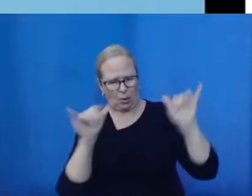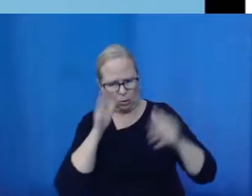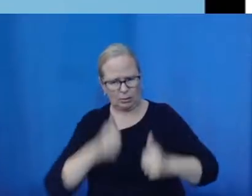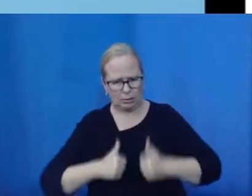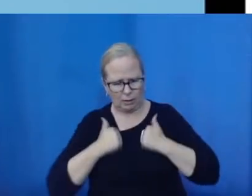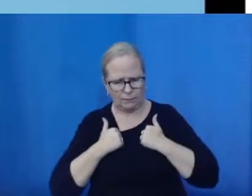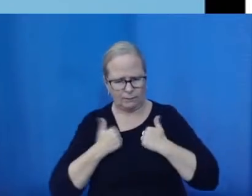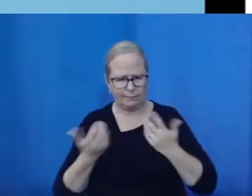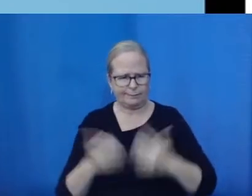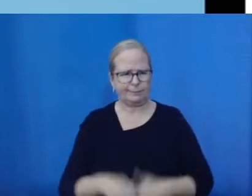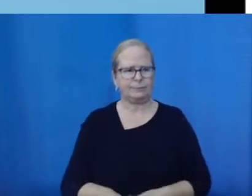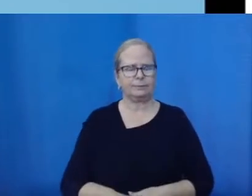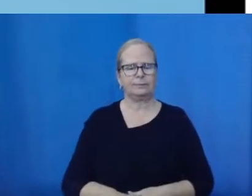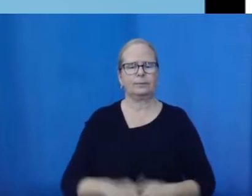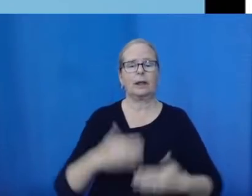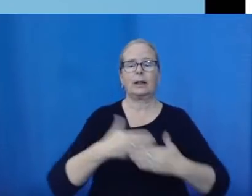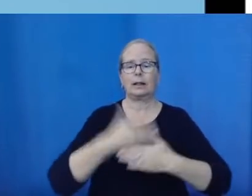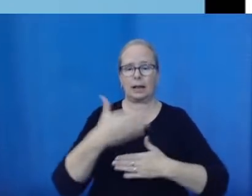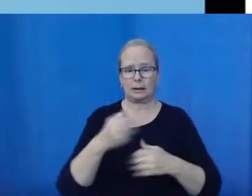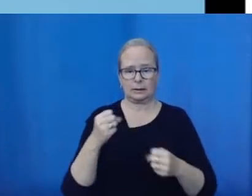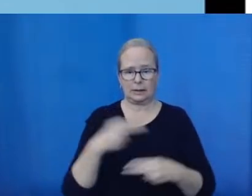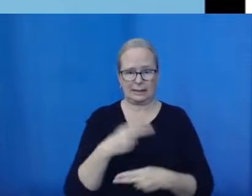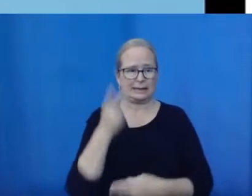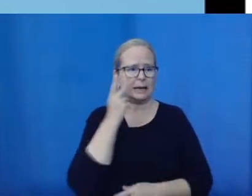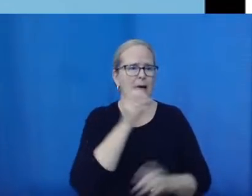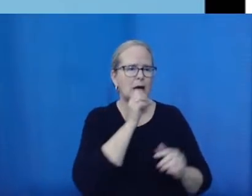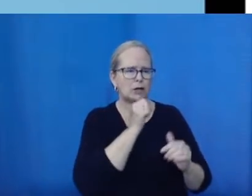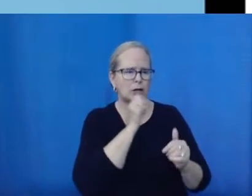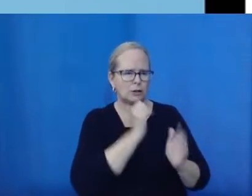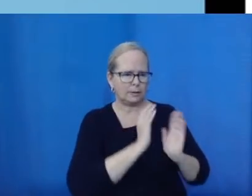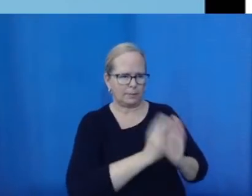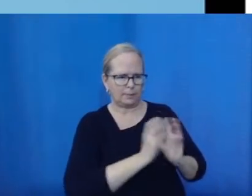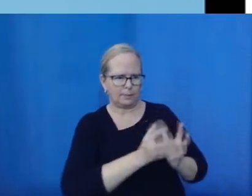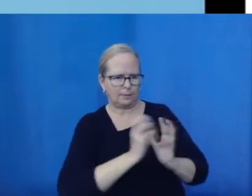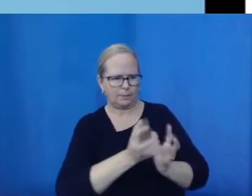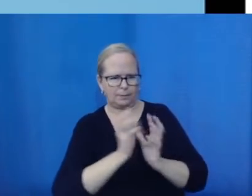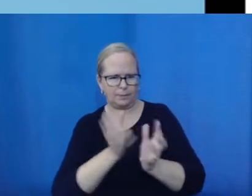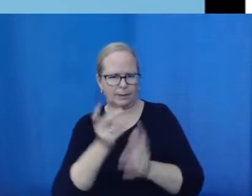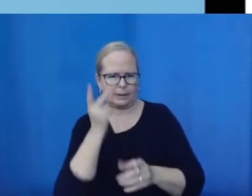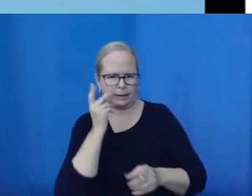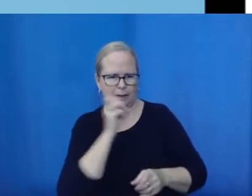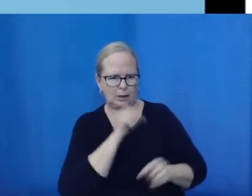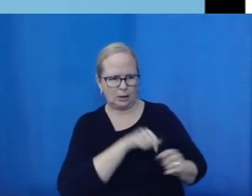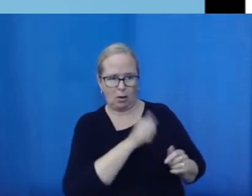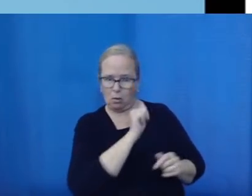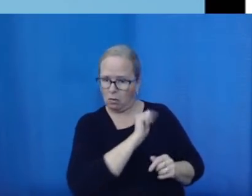to 11, those unable to be vaccinated school attending kids.